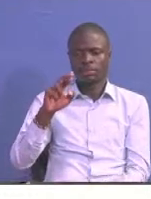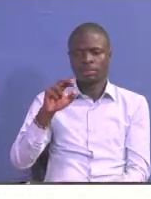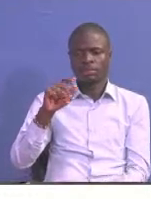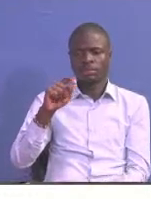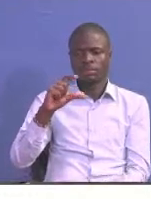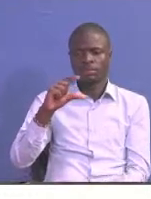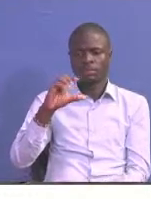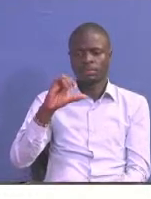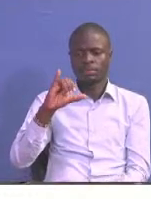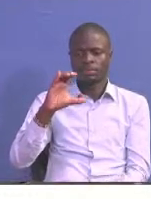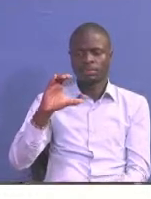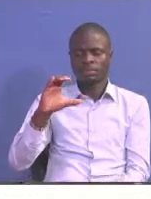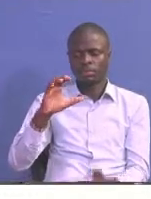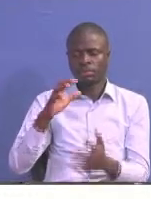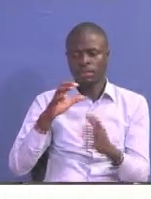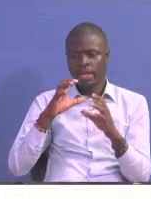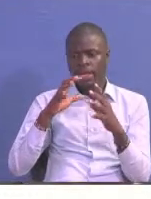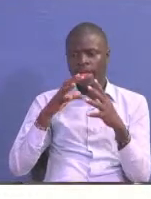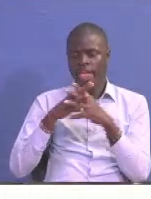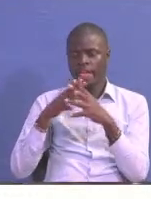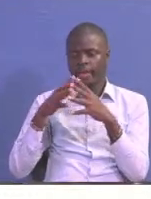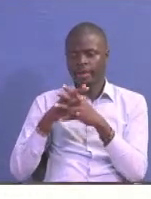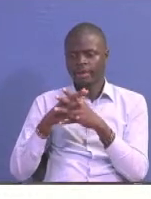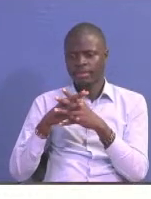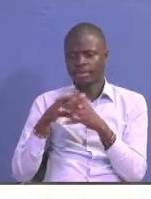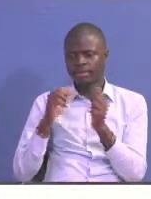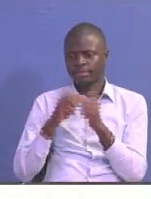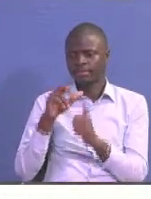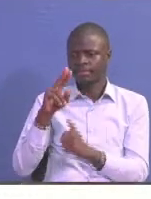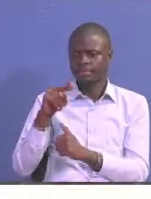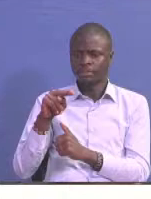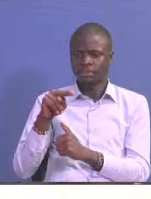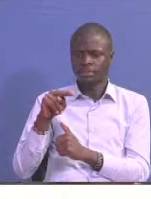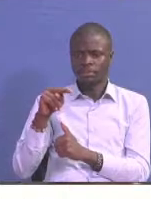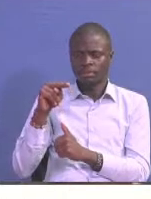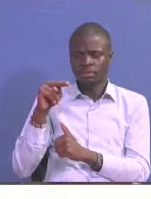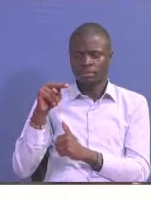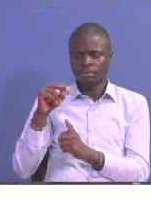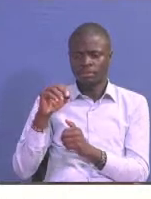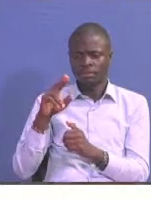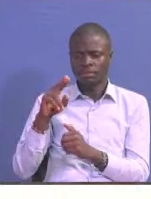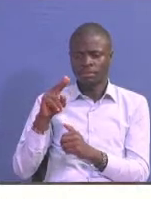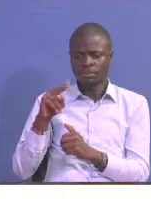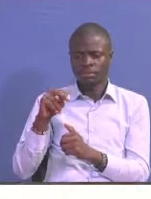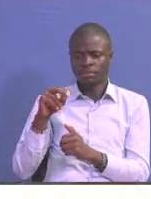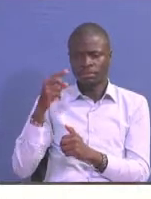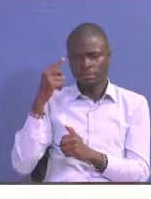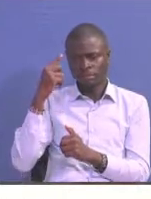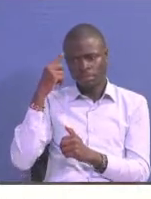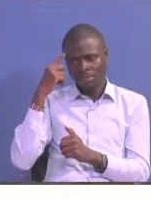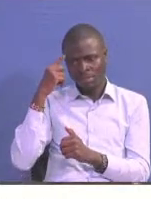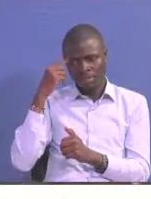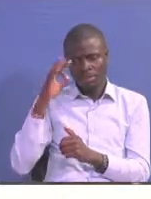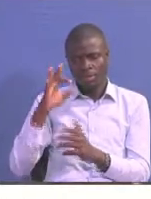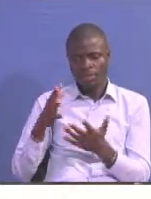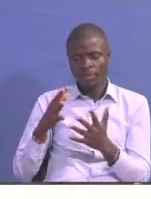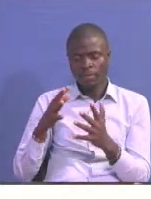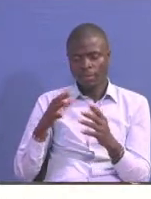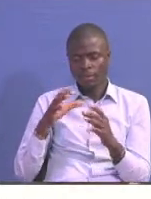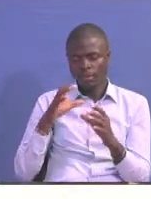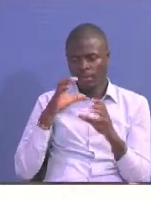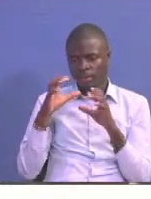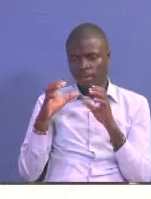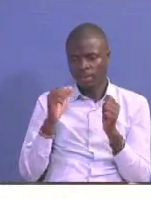Because we have been having strategic without thinking of how we can strategically engage